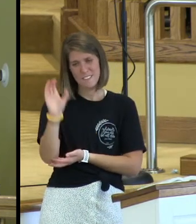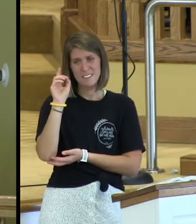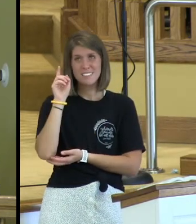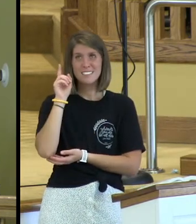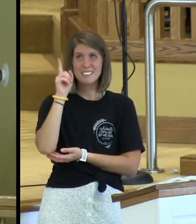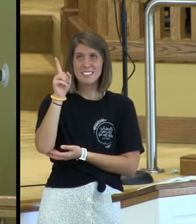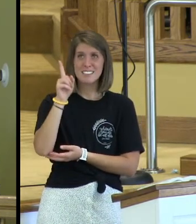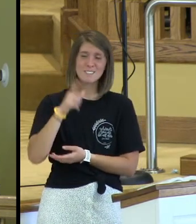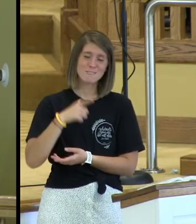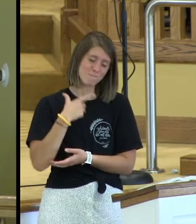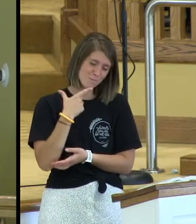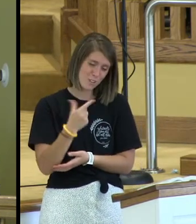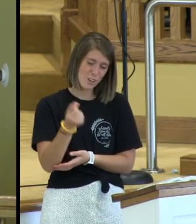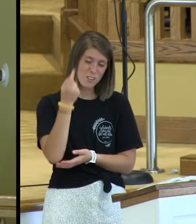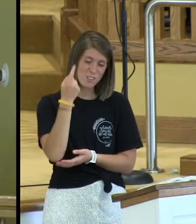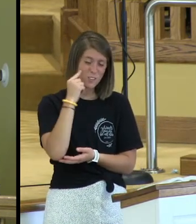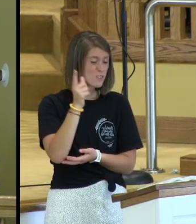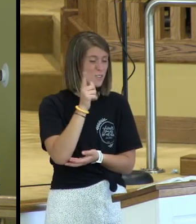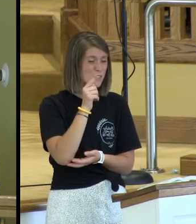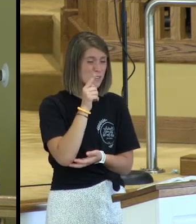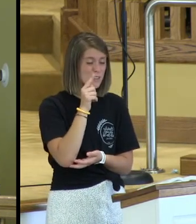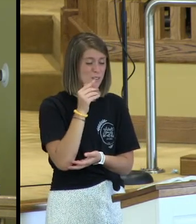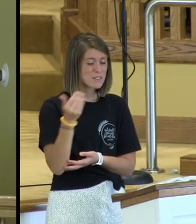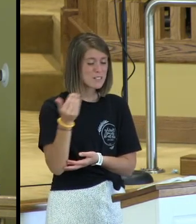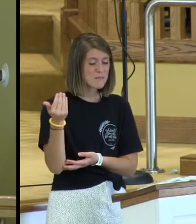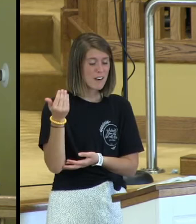who am